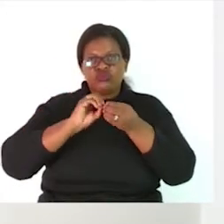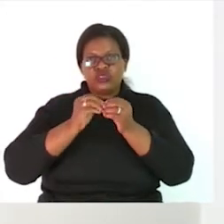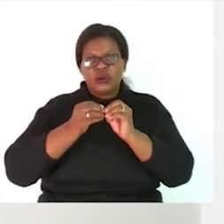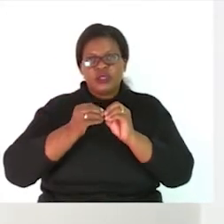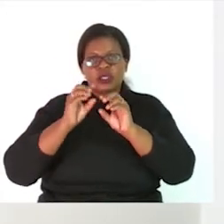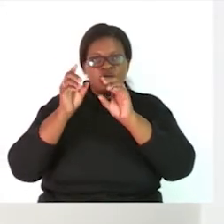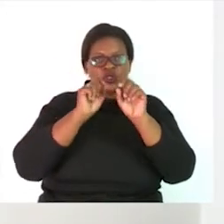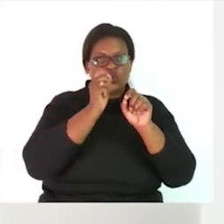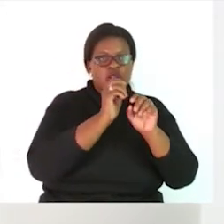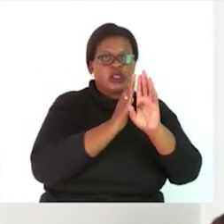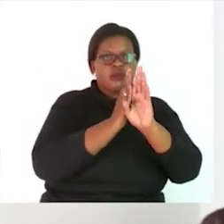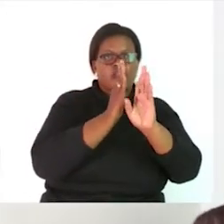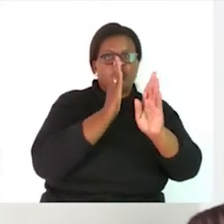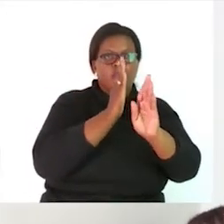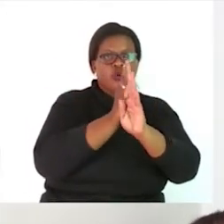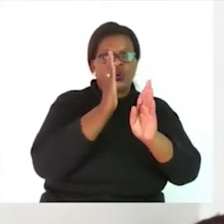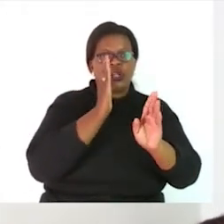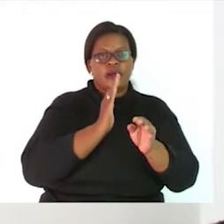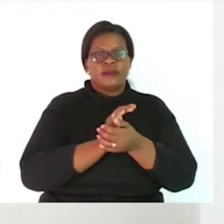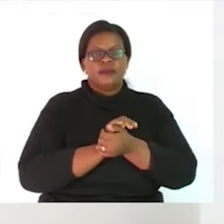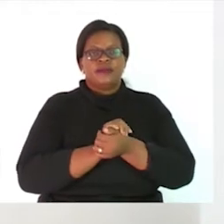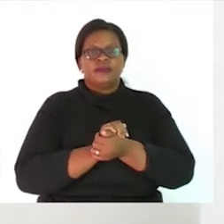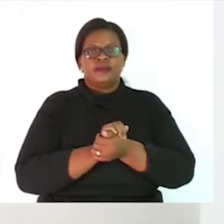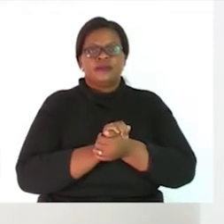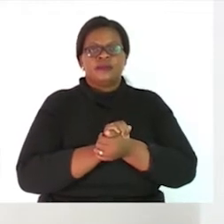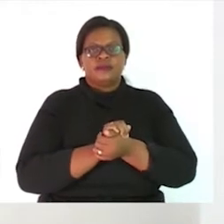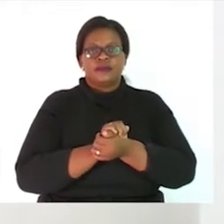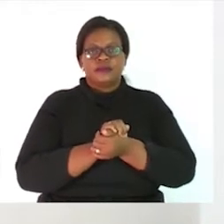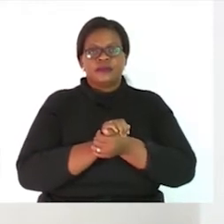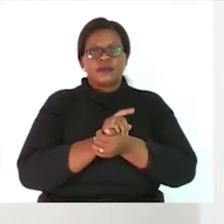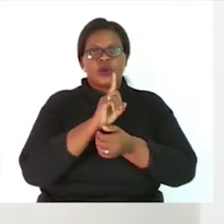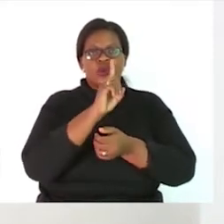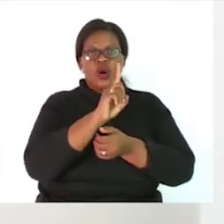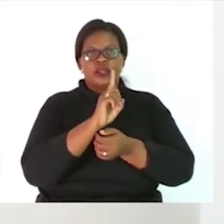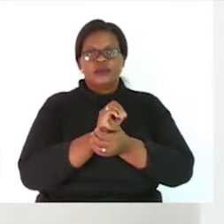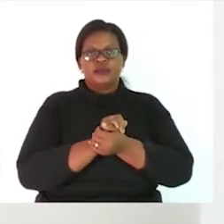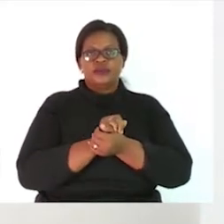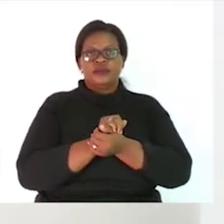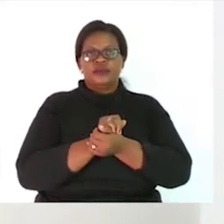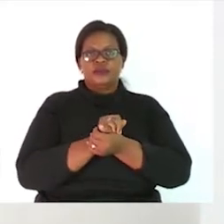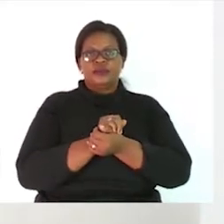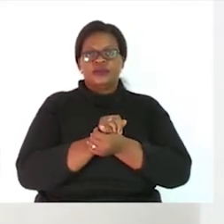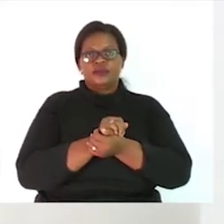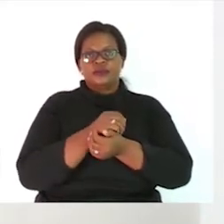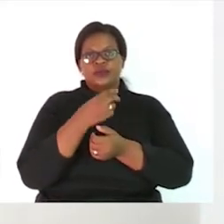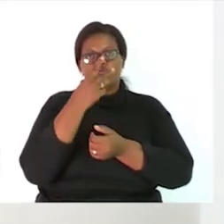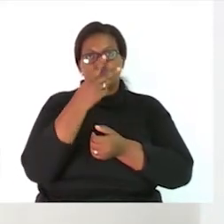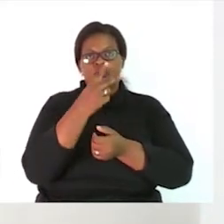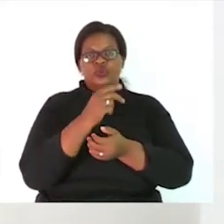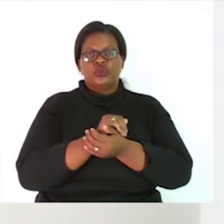we are going to write them in order. So we have 1, we have